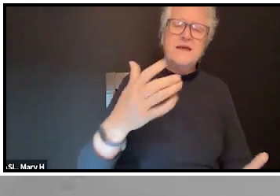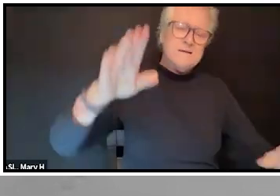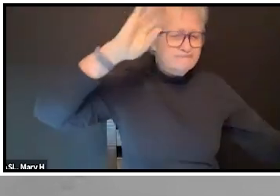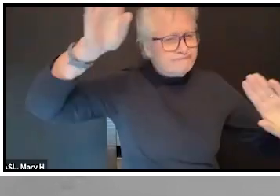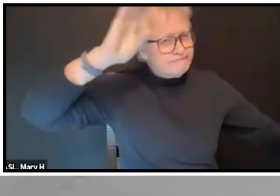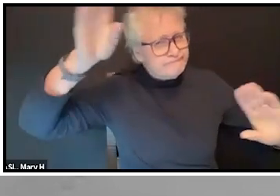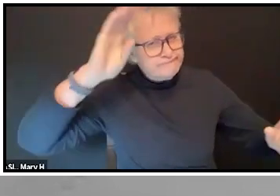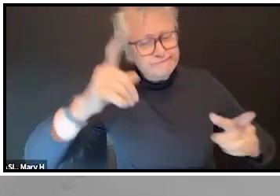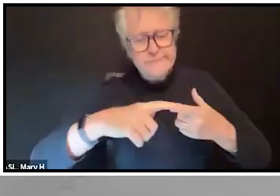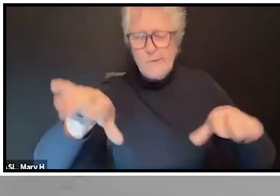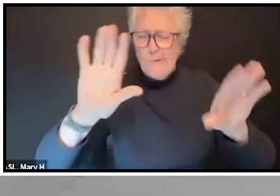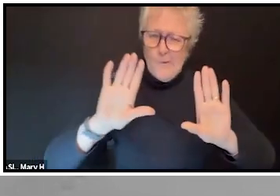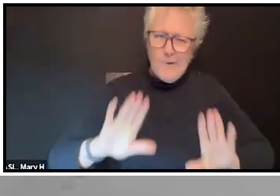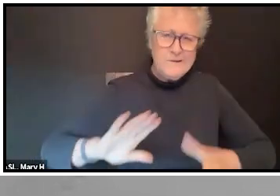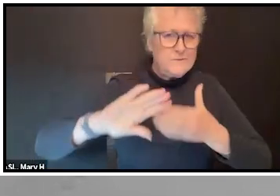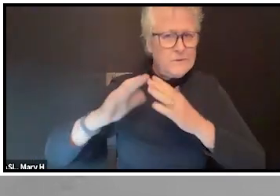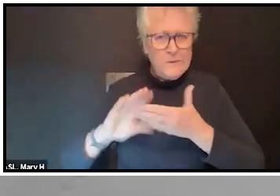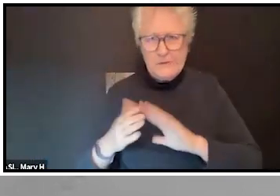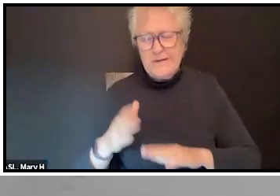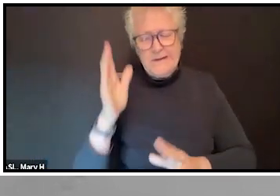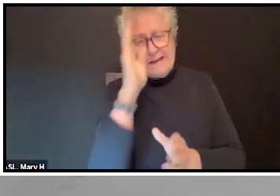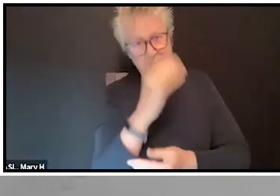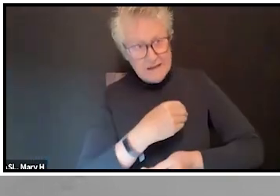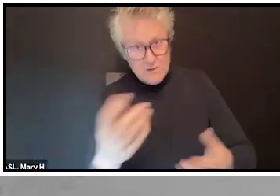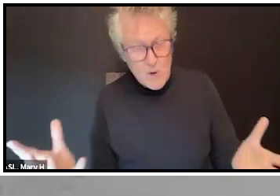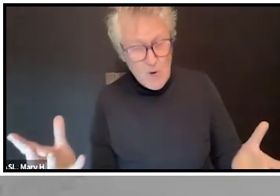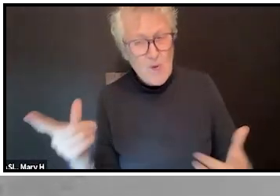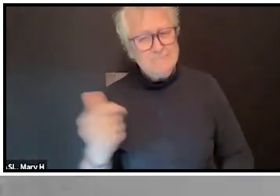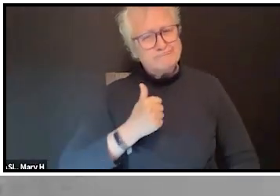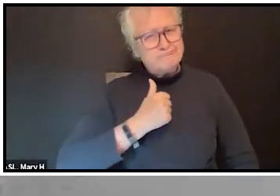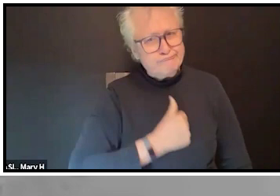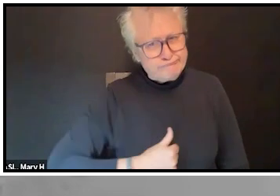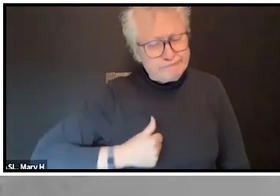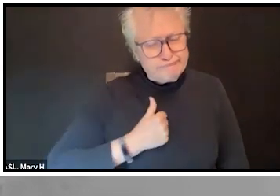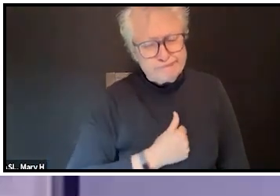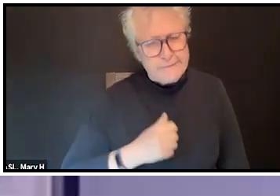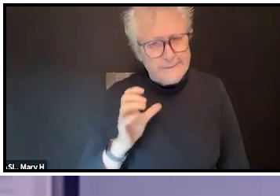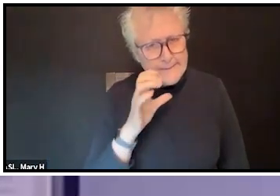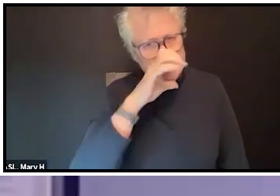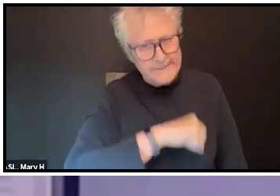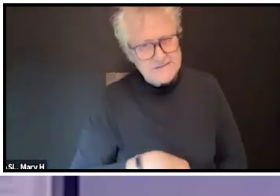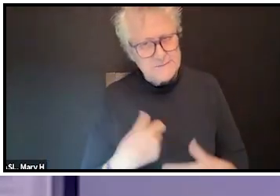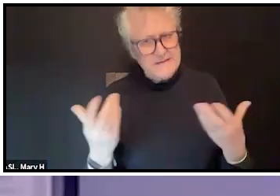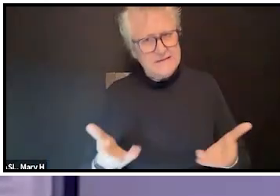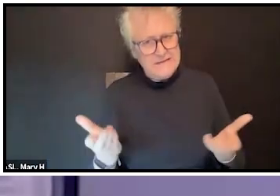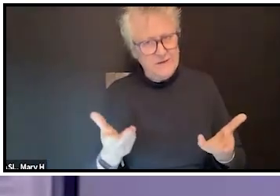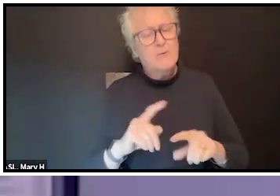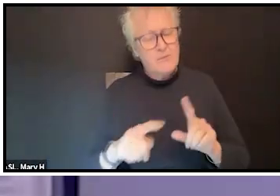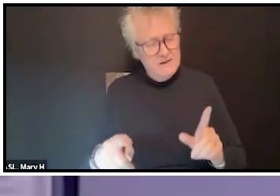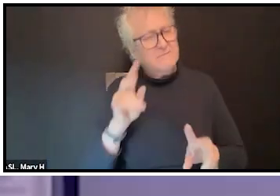community and let you know that he will miss being here, and he looks forward to connecting next time.